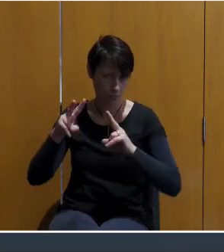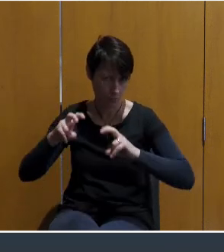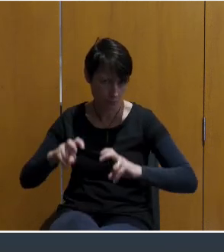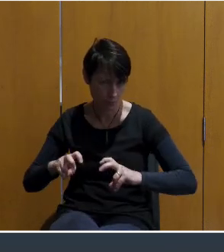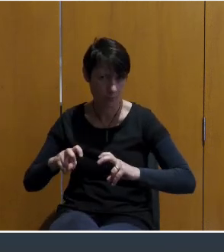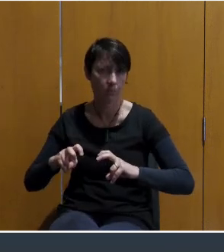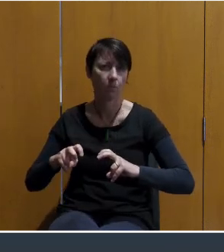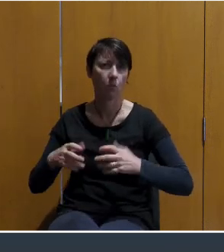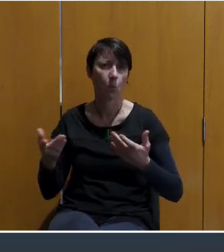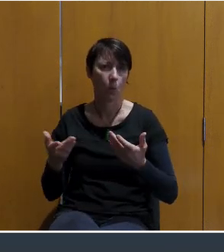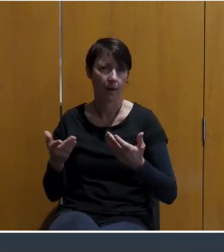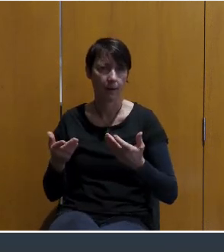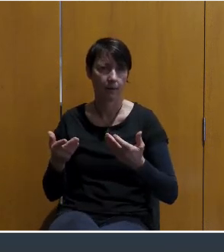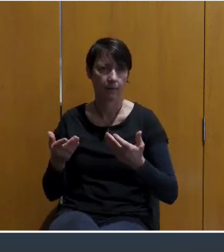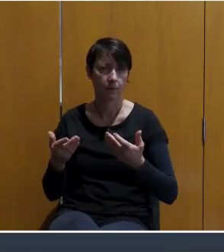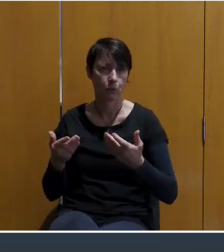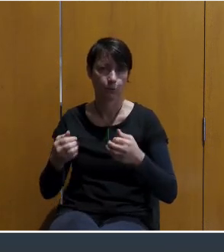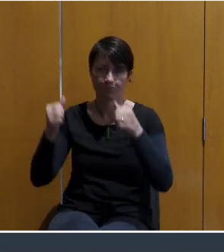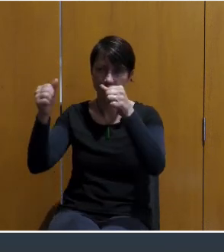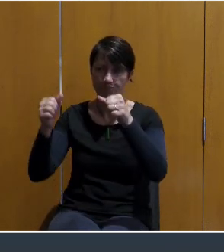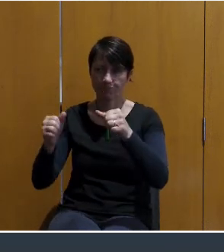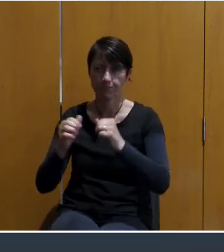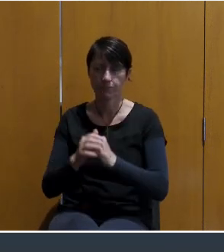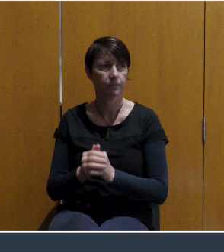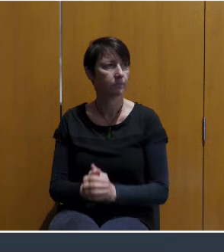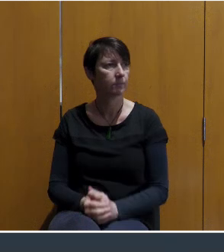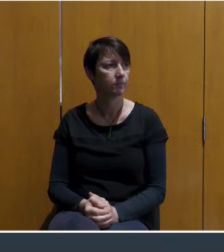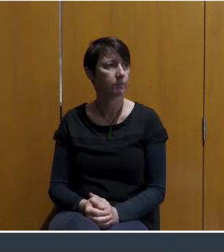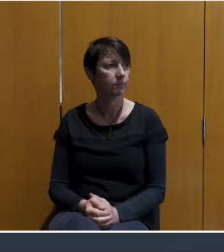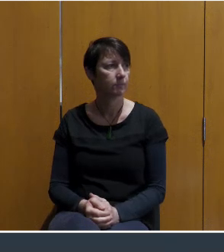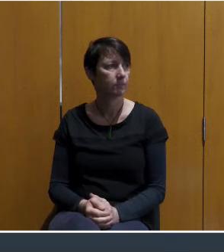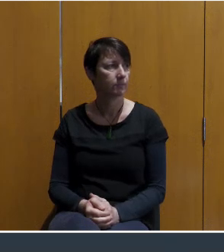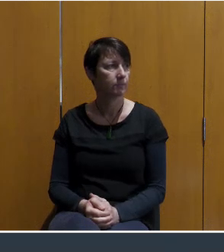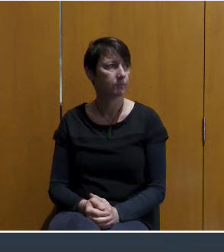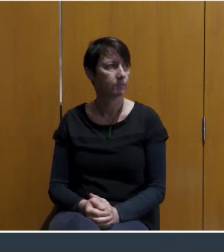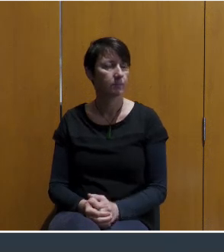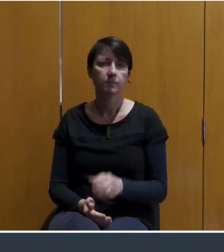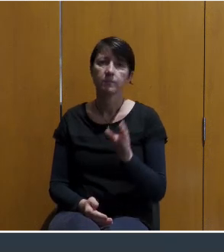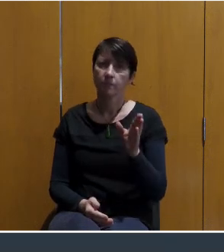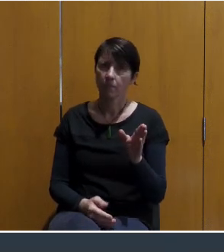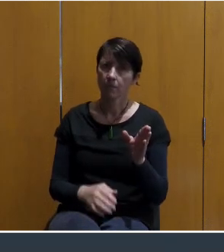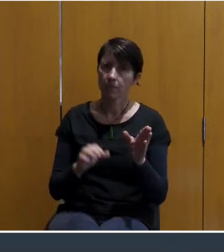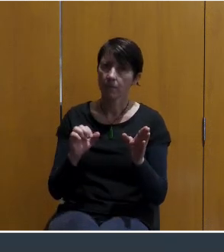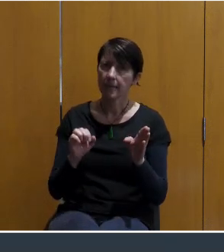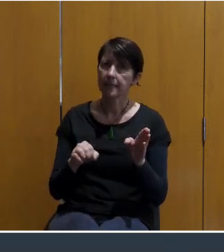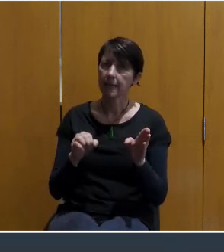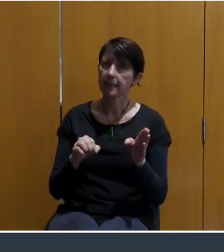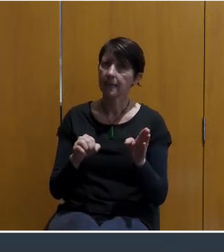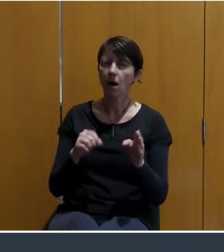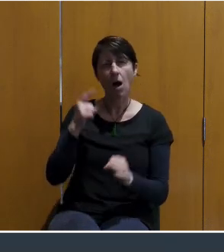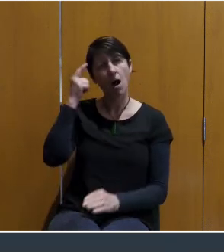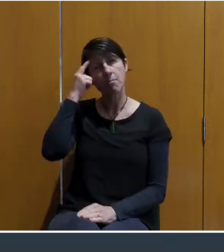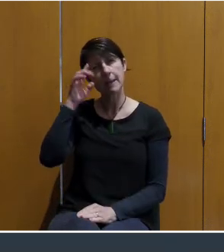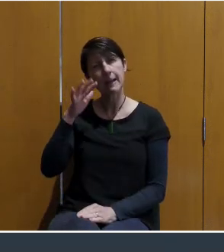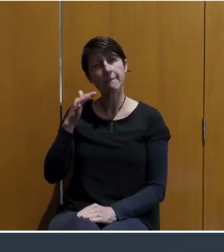Yeah. Through you, Madam Chair, I wondered around the signage discussion, there seemed to be the need to partner with a couple of people